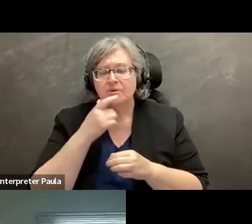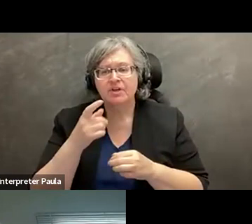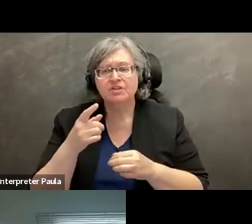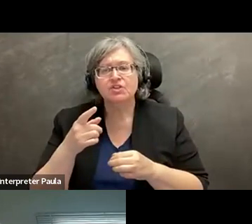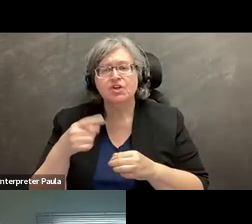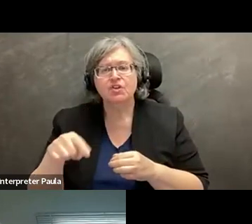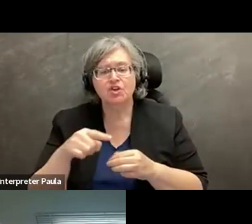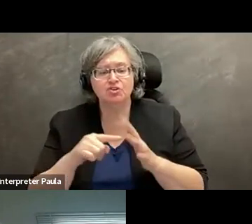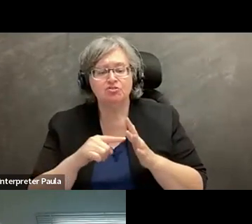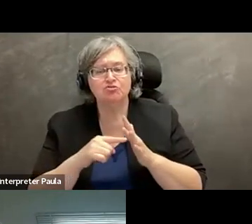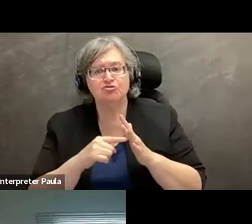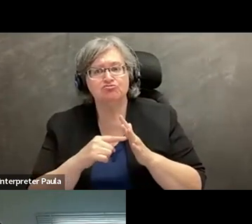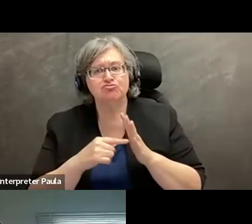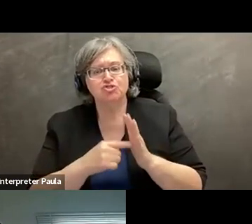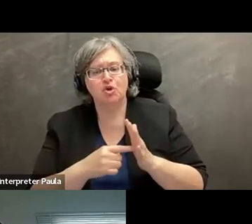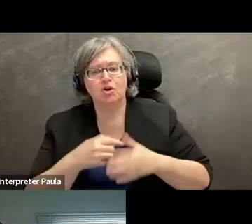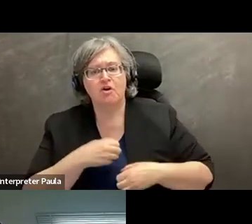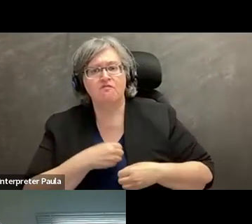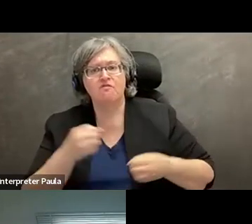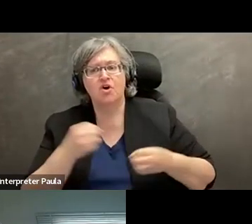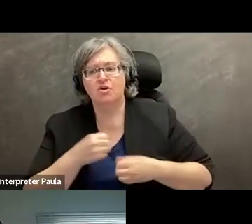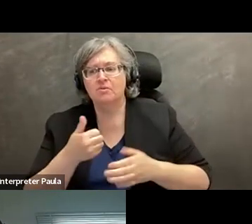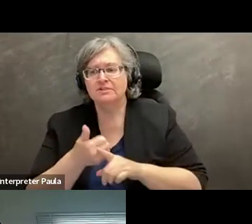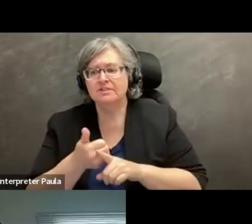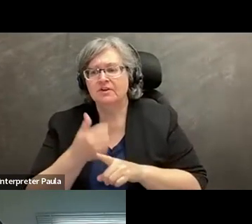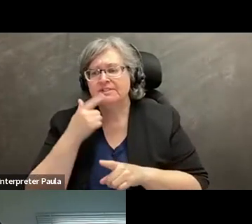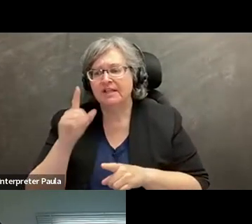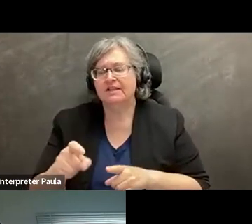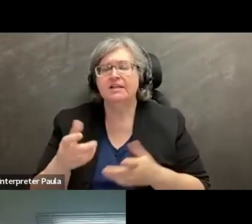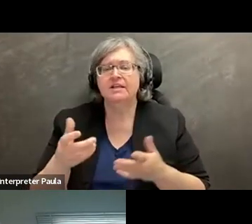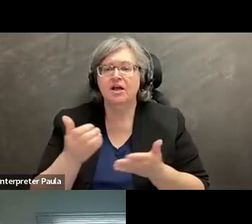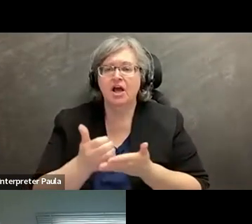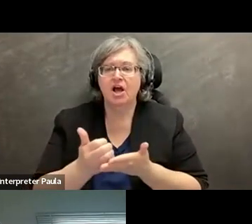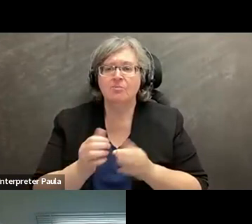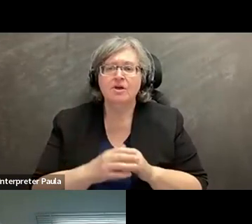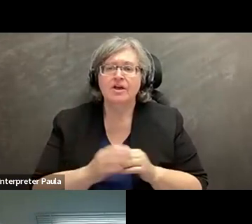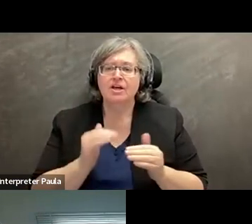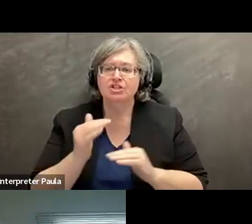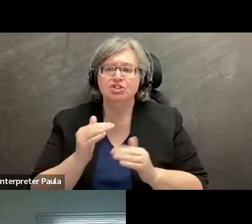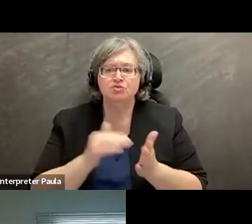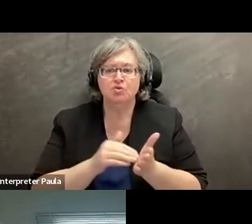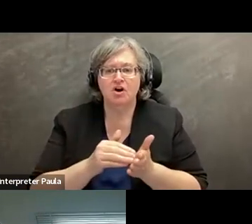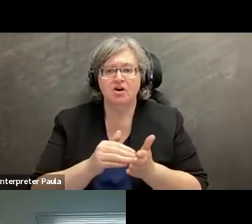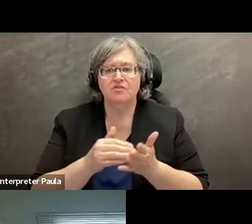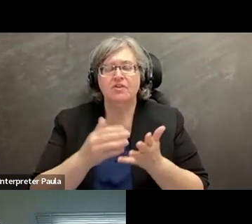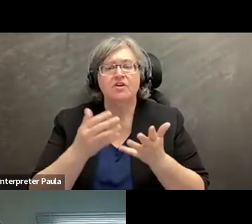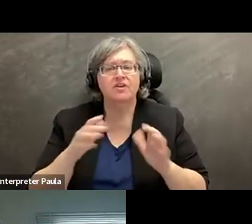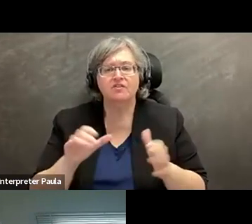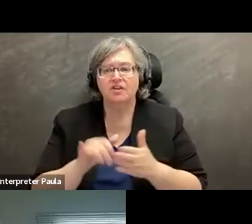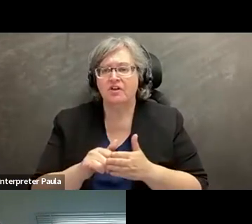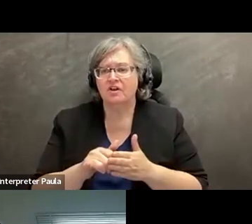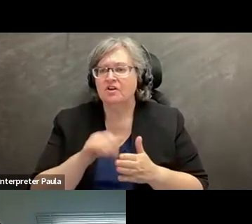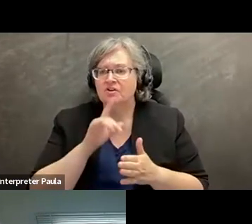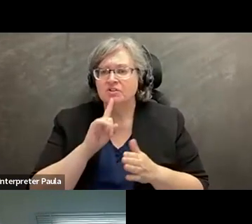most vulnerable selves by saying that they need help. And too often they've done that before and have had the door slammed in their face